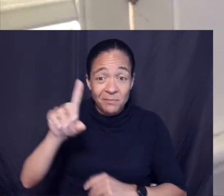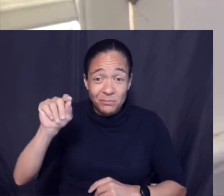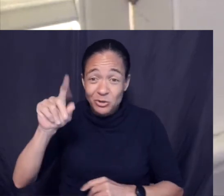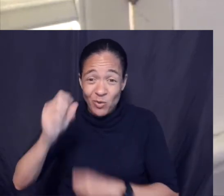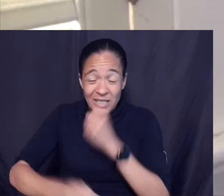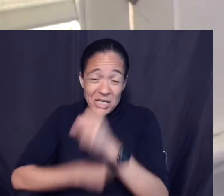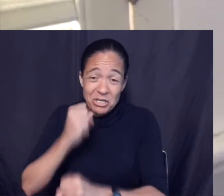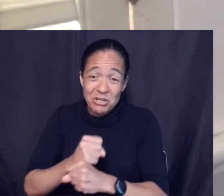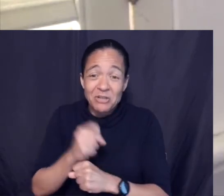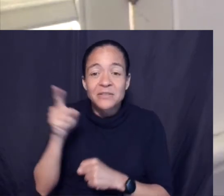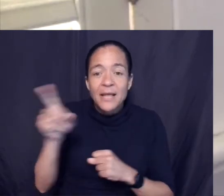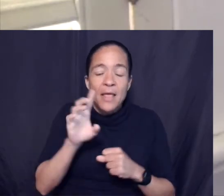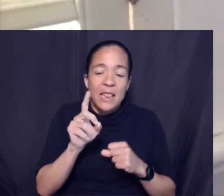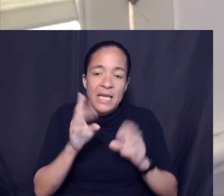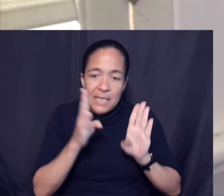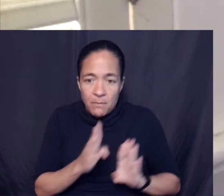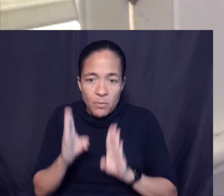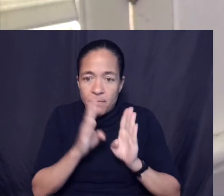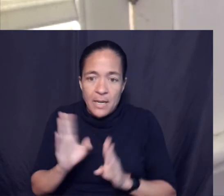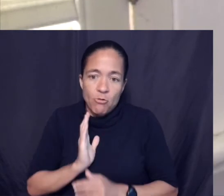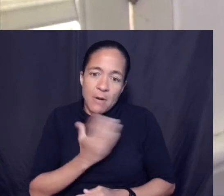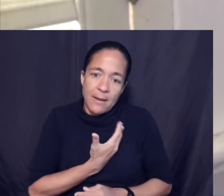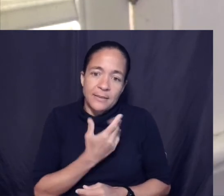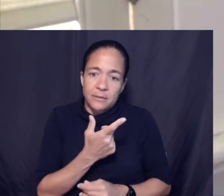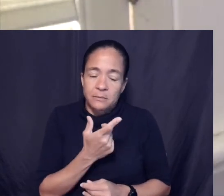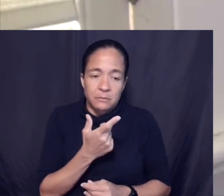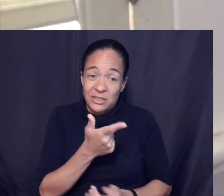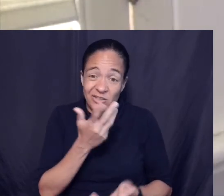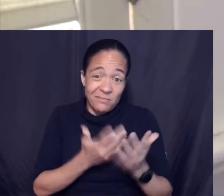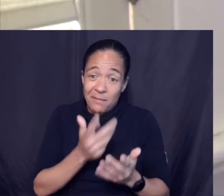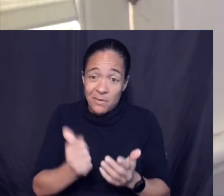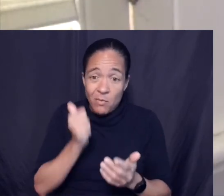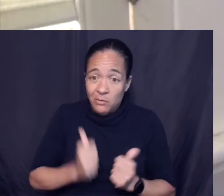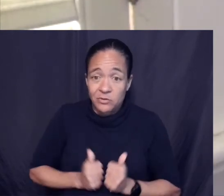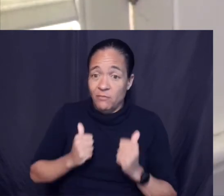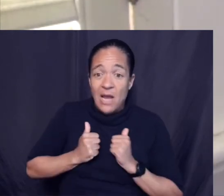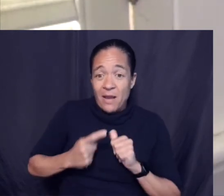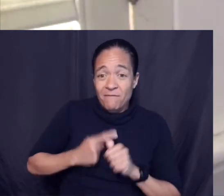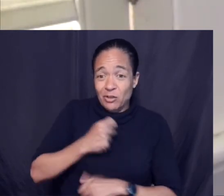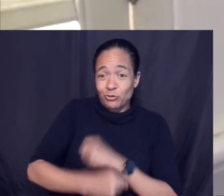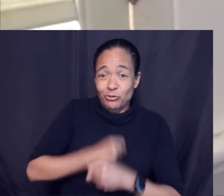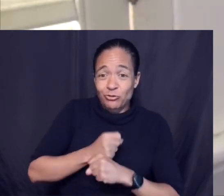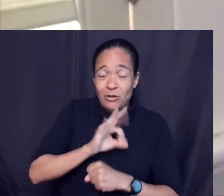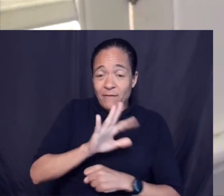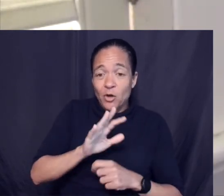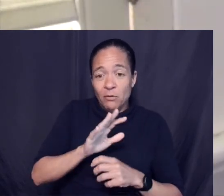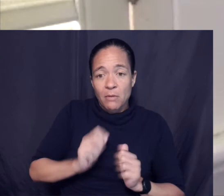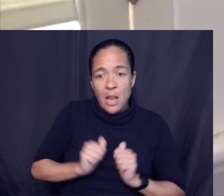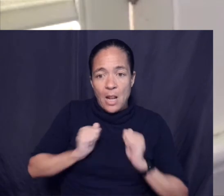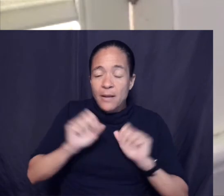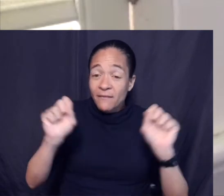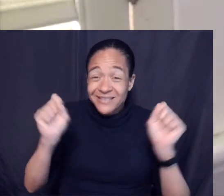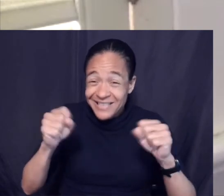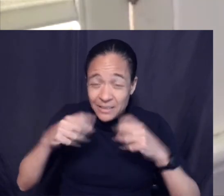maximum 20, but they prepared us at that point for June to maybe not live through the first year of her life, which was all